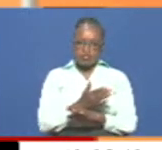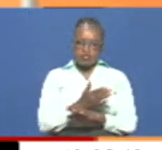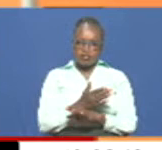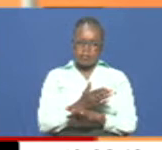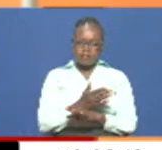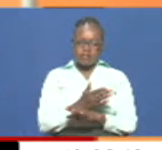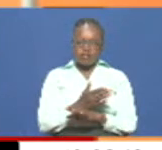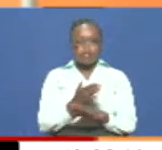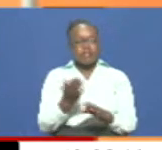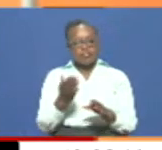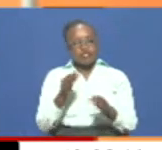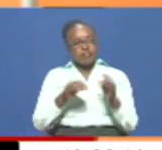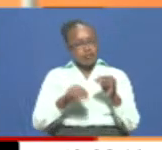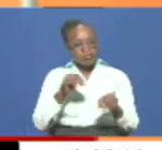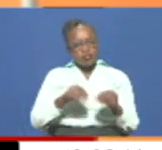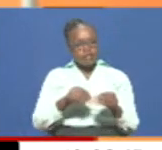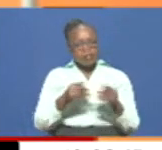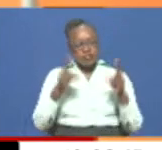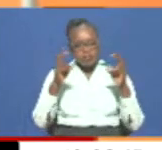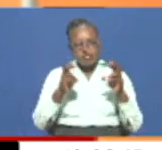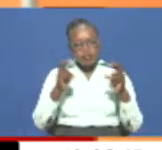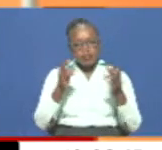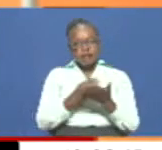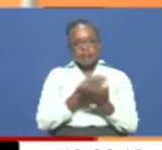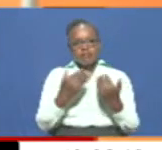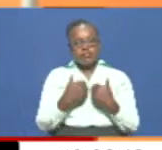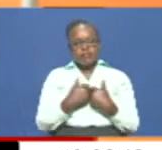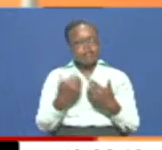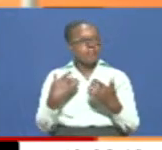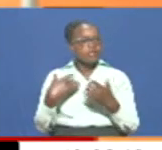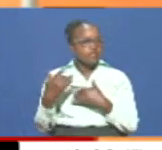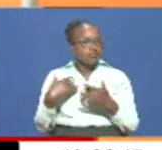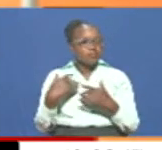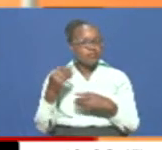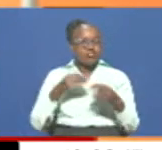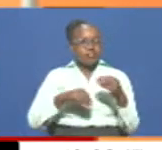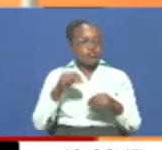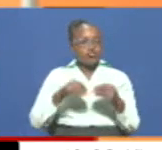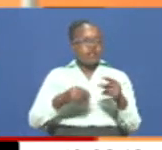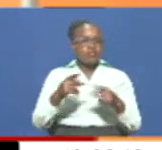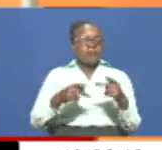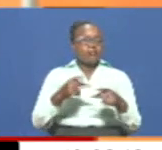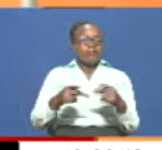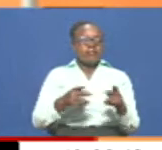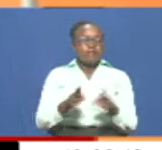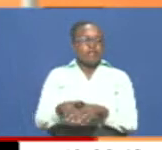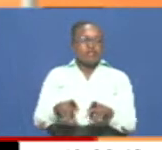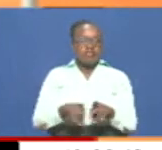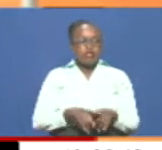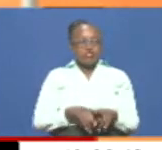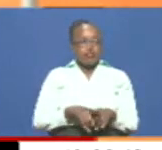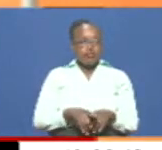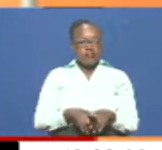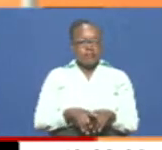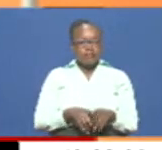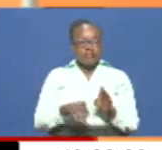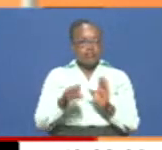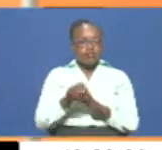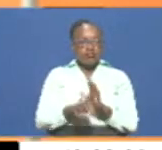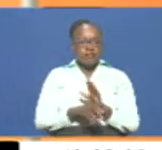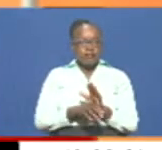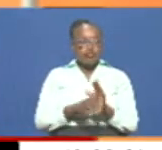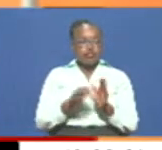elections, we had a couple of issues regarding the electoral process. As you remember, also about the constitution and all